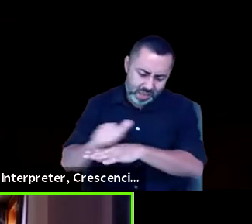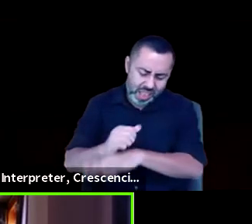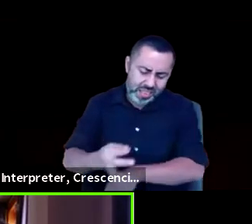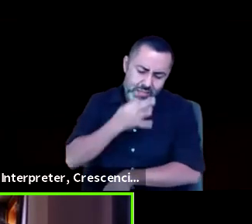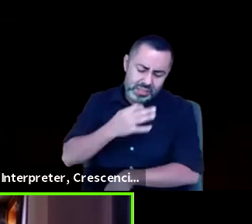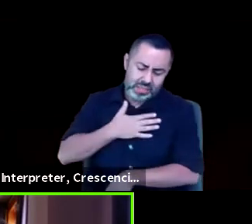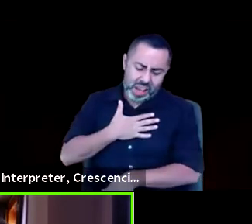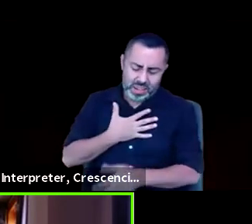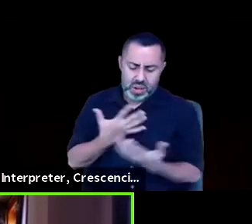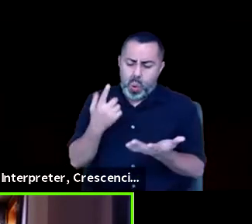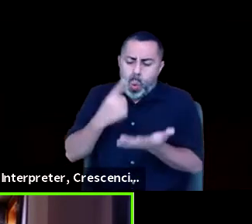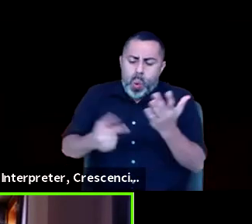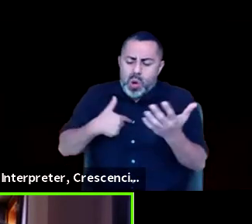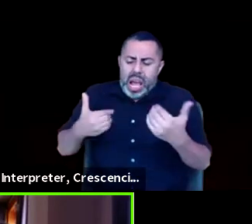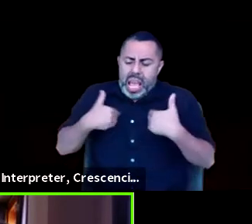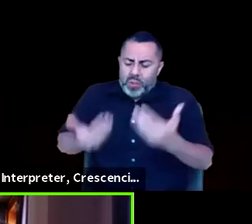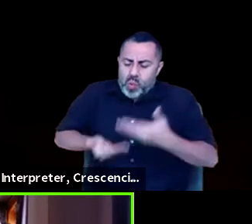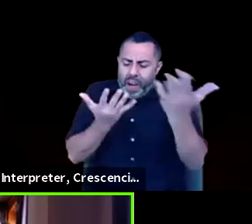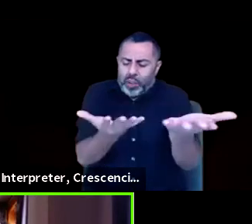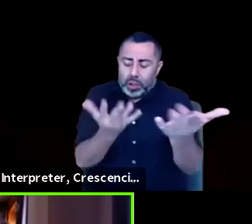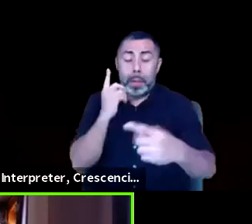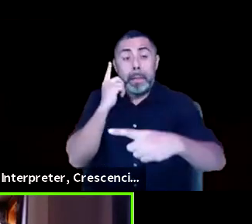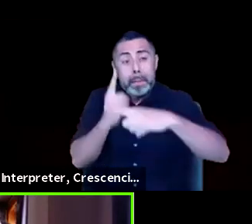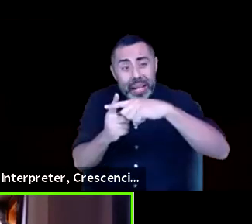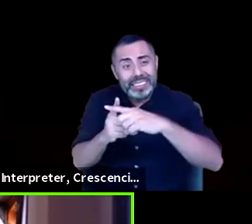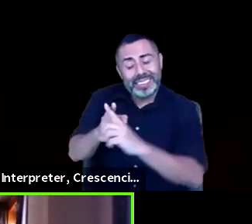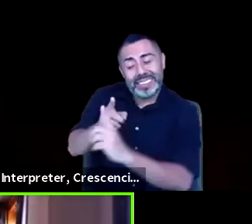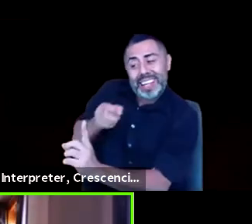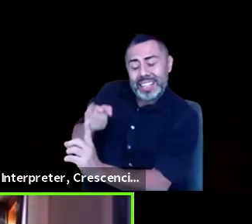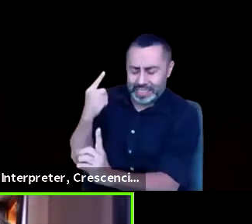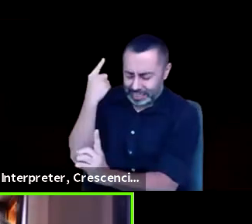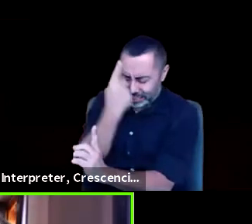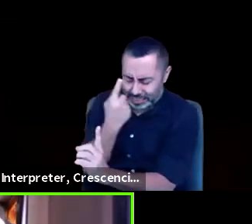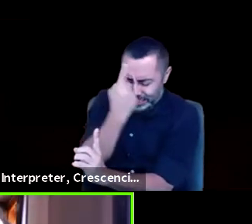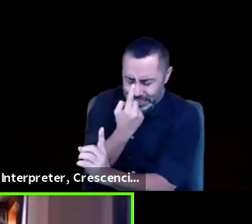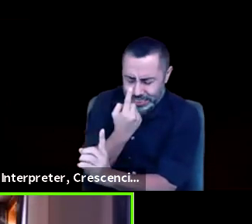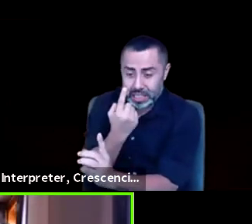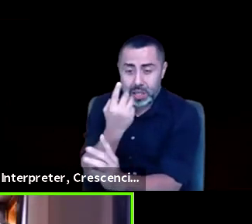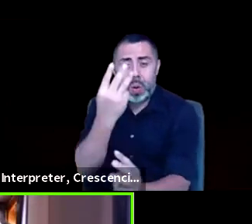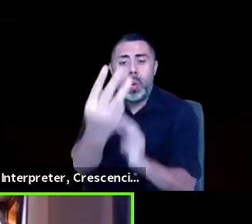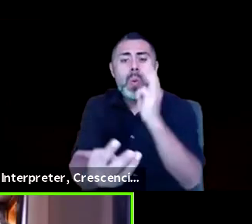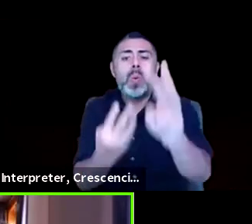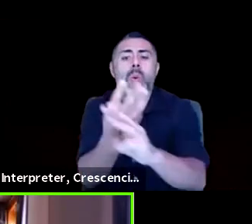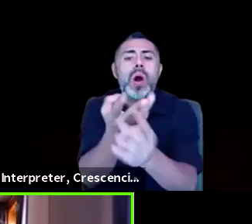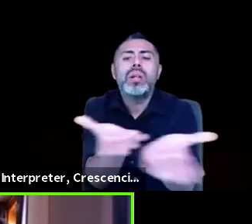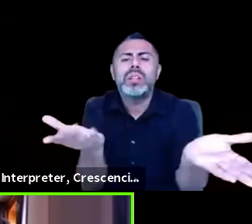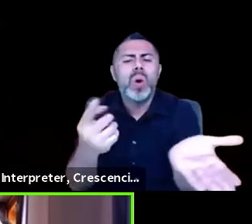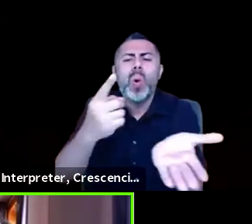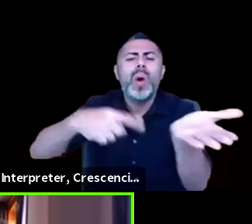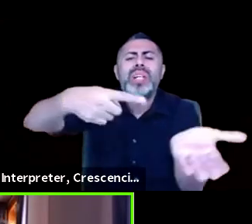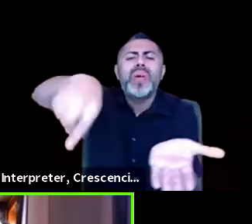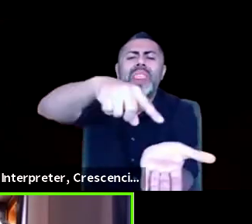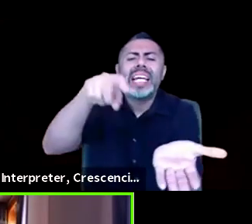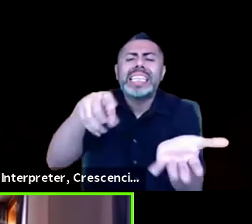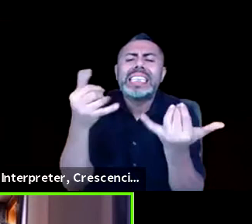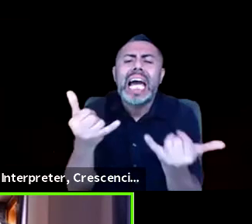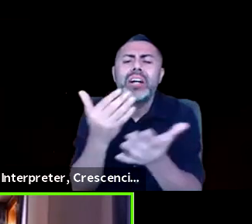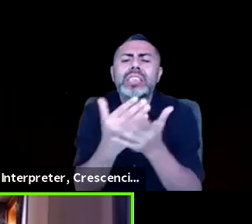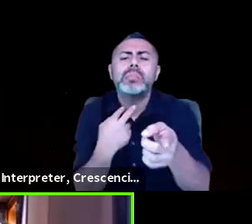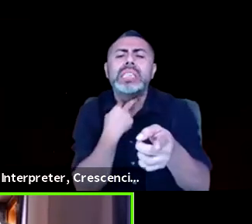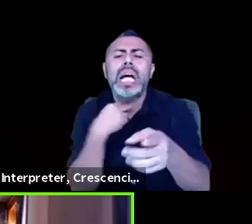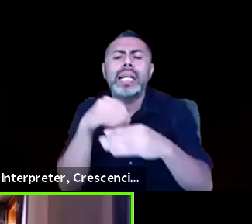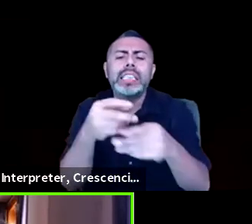the world might need in this moment of, for some of us, stuckness and stasis? All of that negativity, all